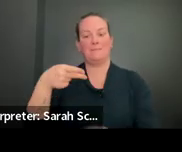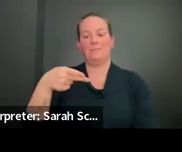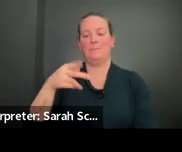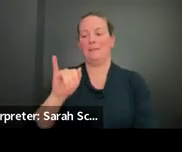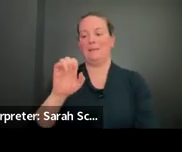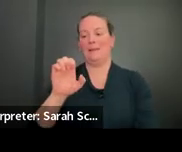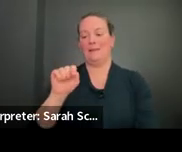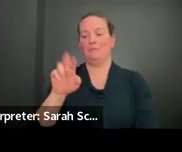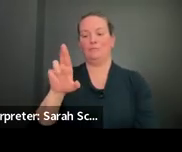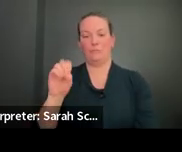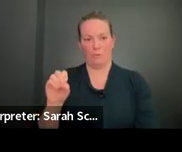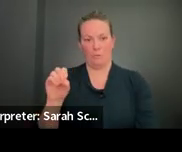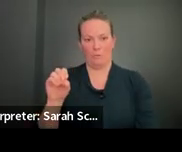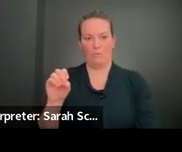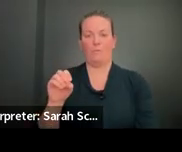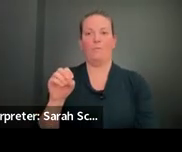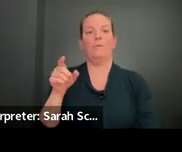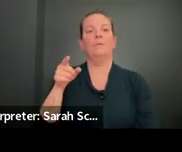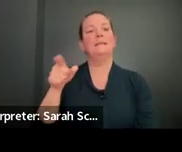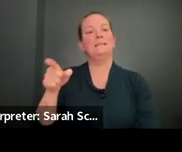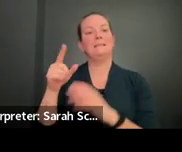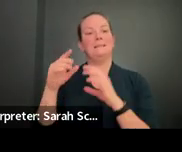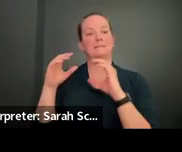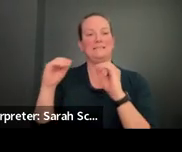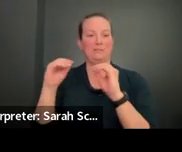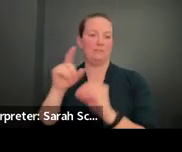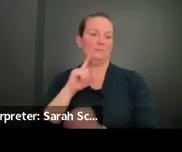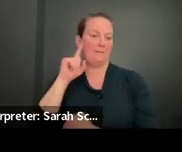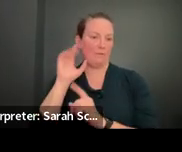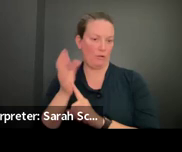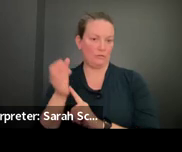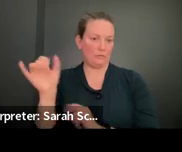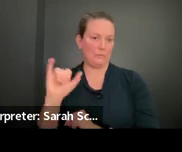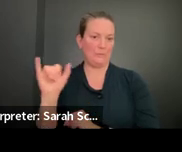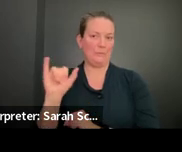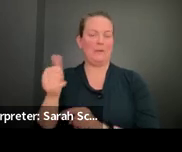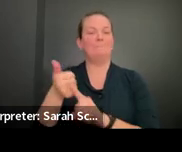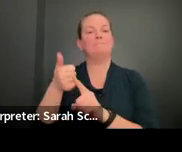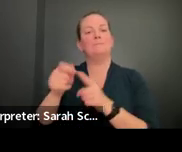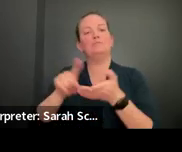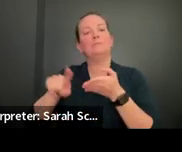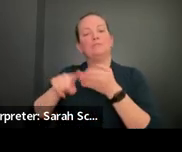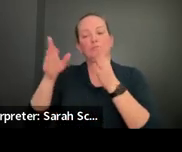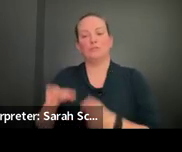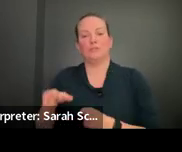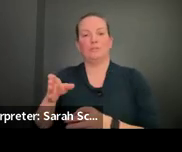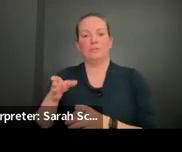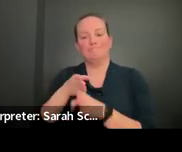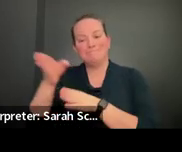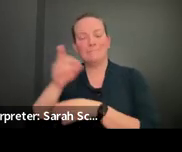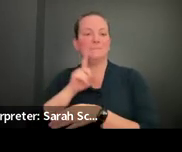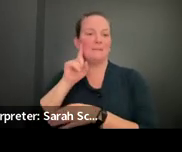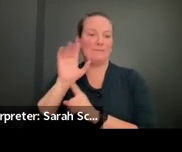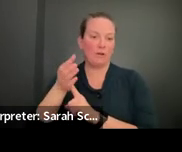Pietro, who also teaches deaf culture and is a researcher in deaf culture and